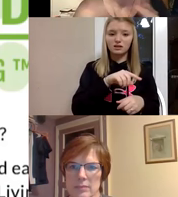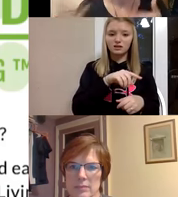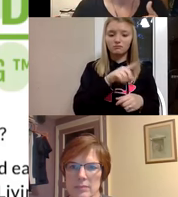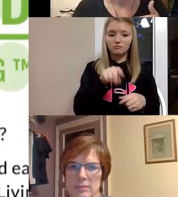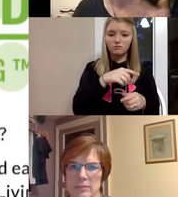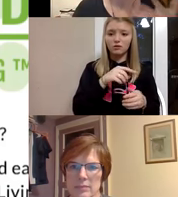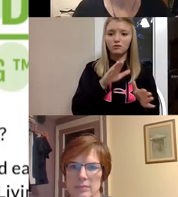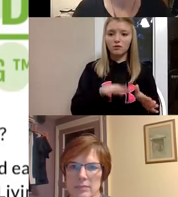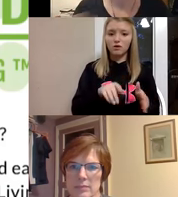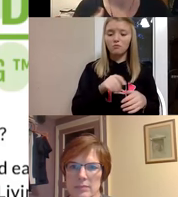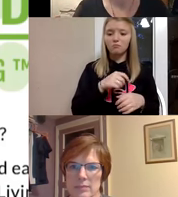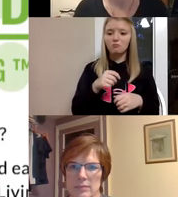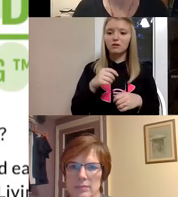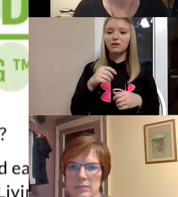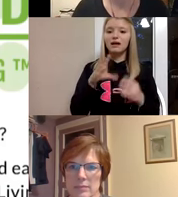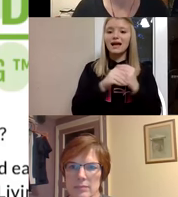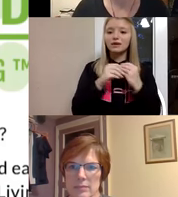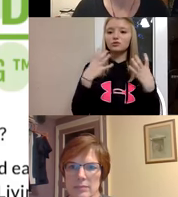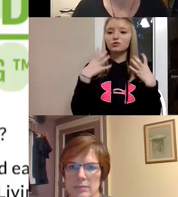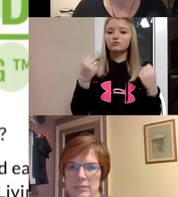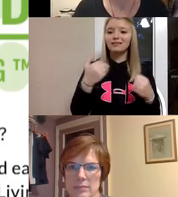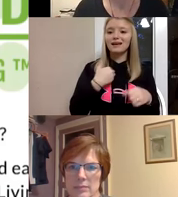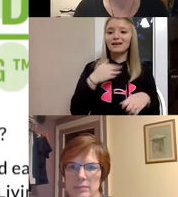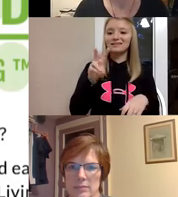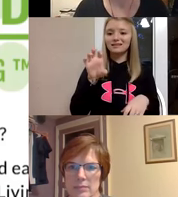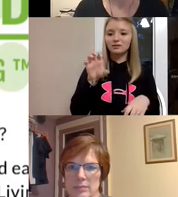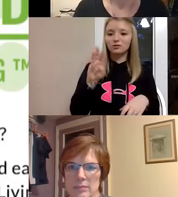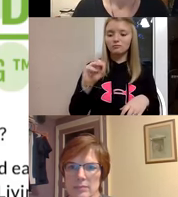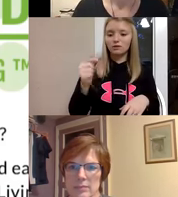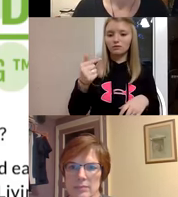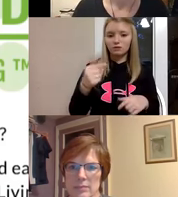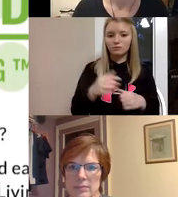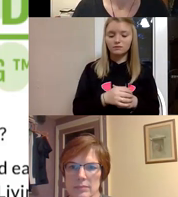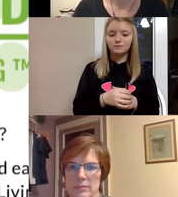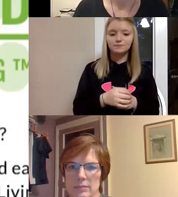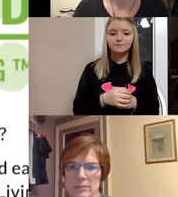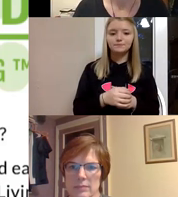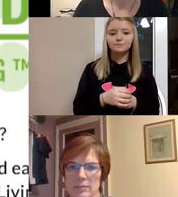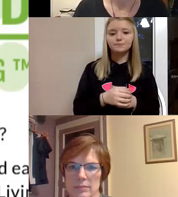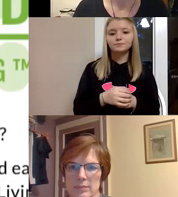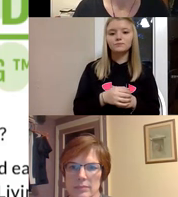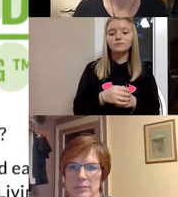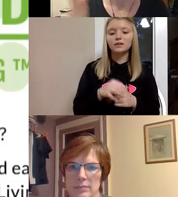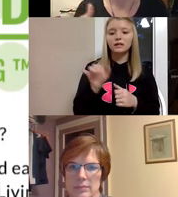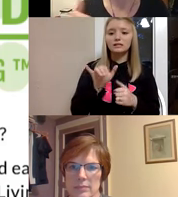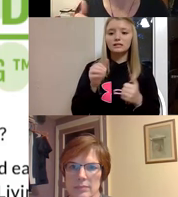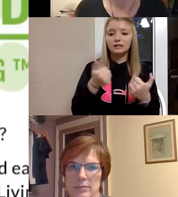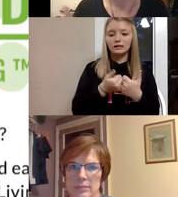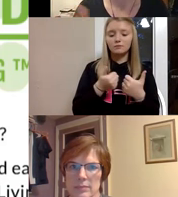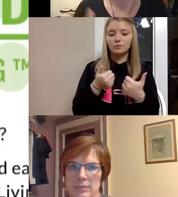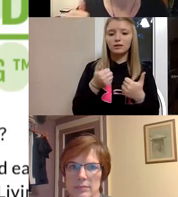the extra strength has 600. So just double the amount of CBD. That's why it's extra strength. And the same with the